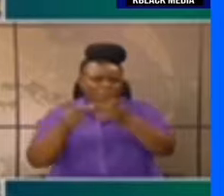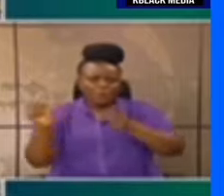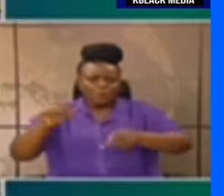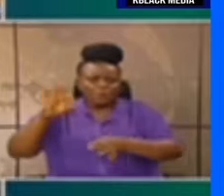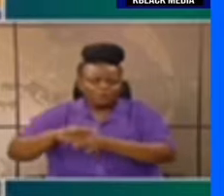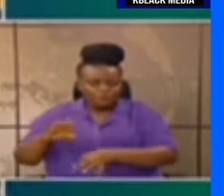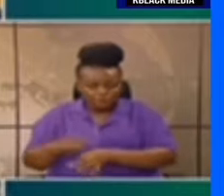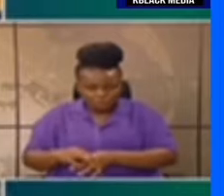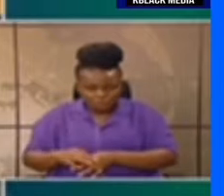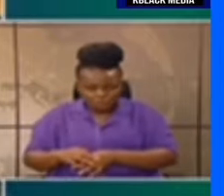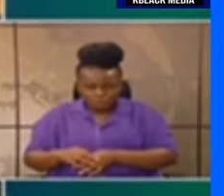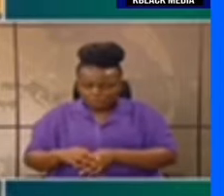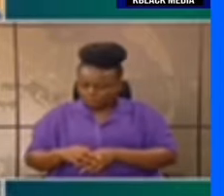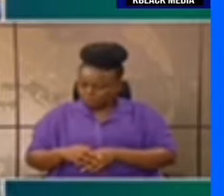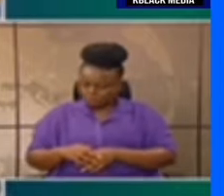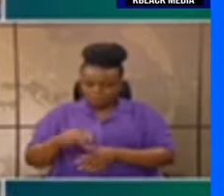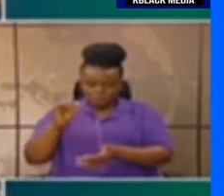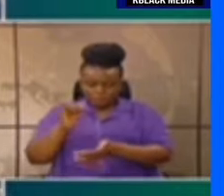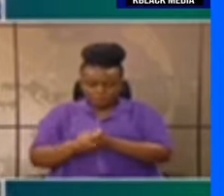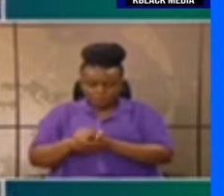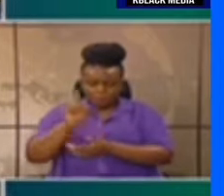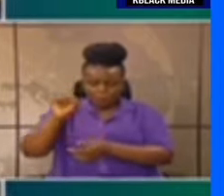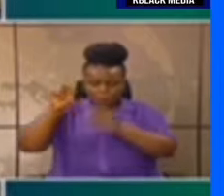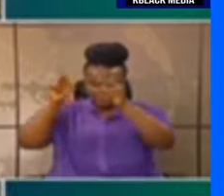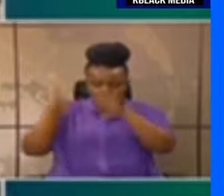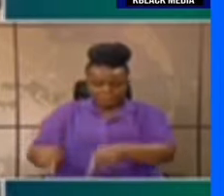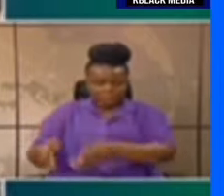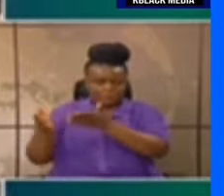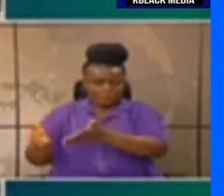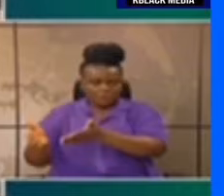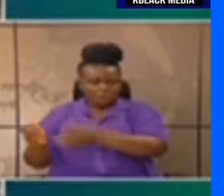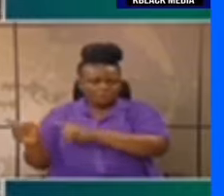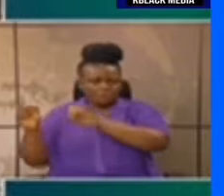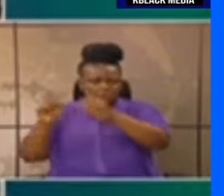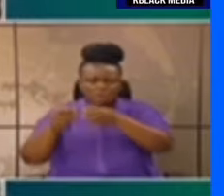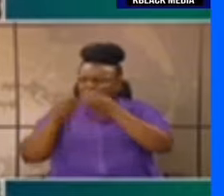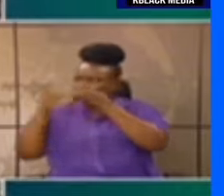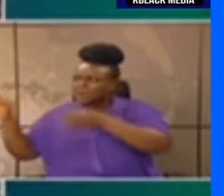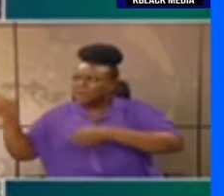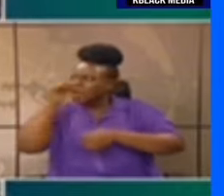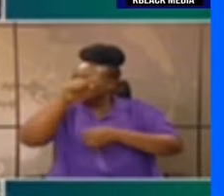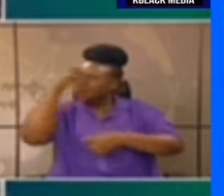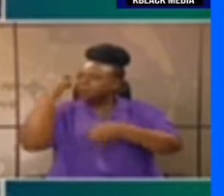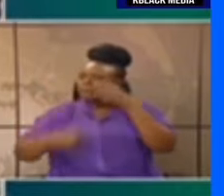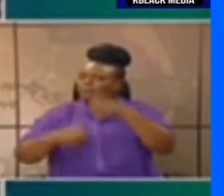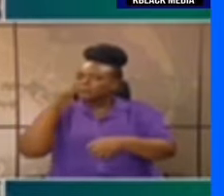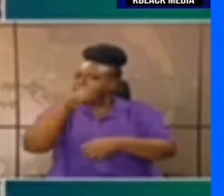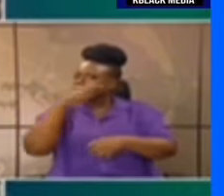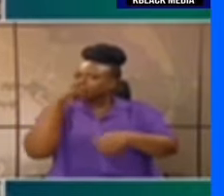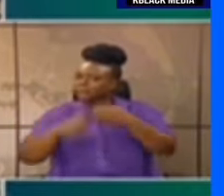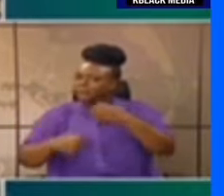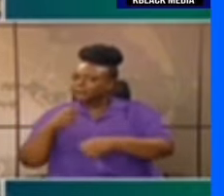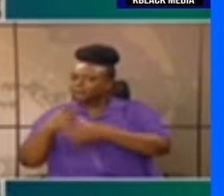agency. In fact, I am one of them. The attention said the Air Force One, the Brataka Pradeshkin, and almost